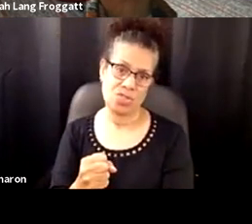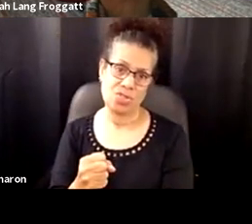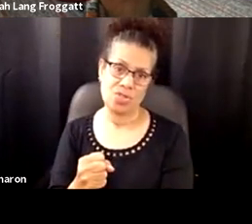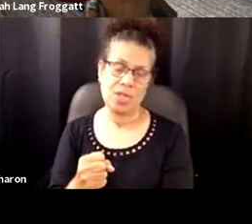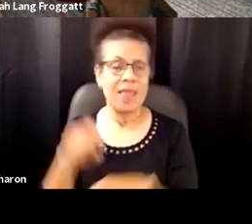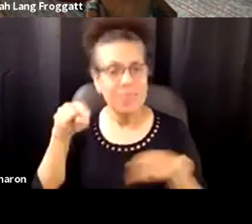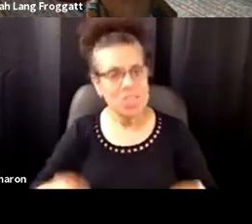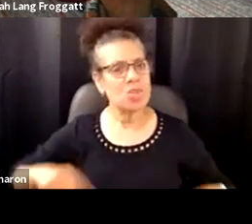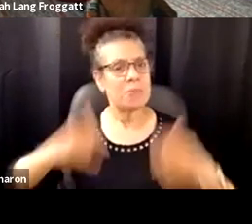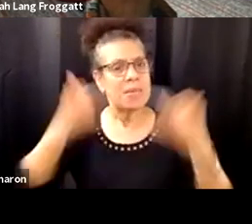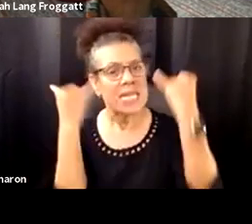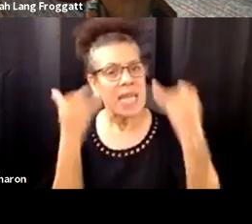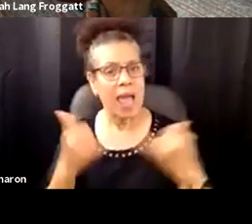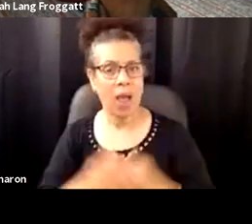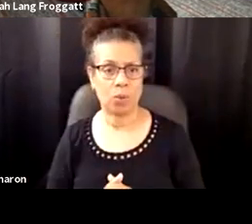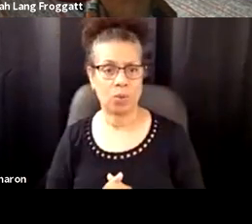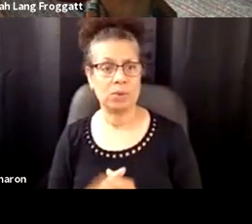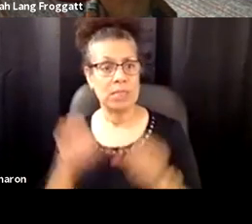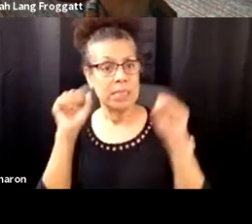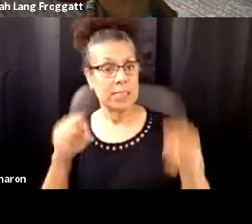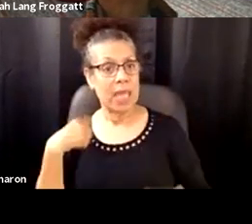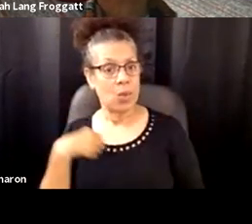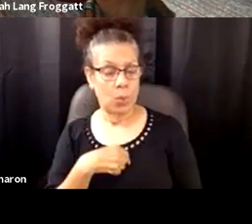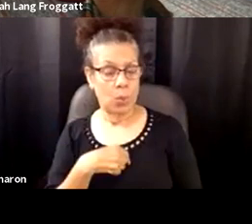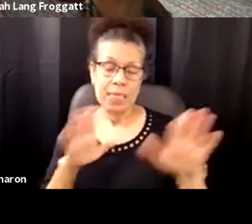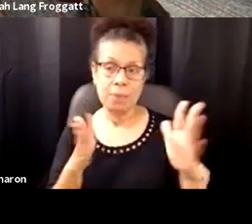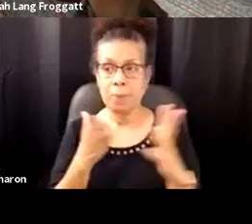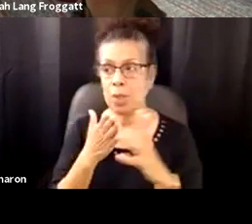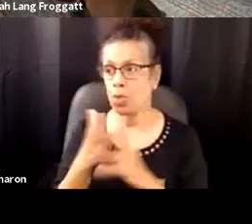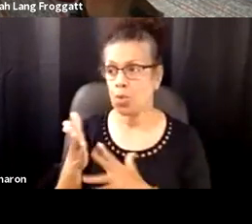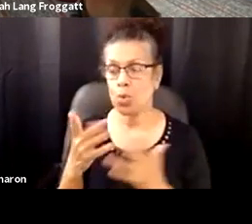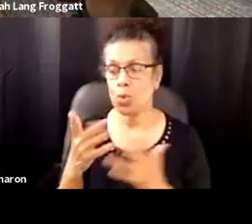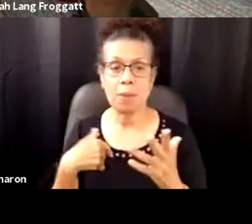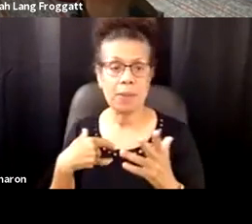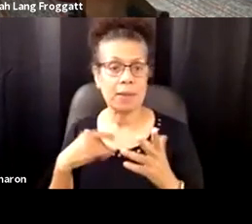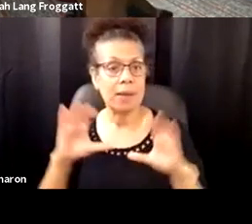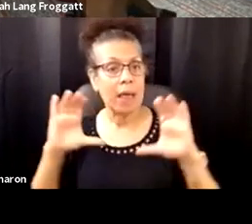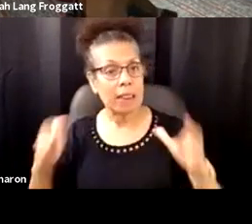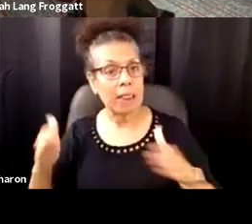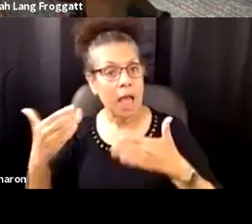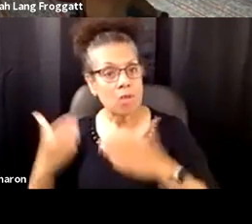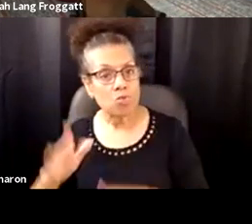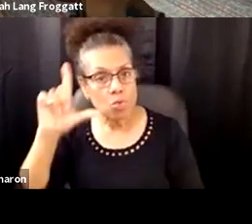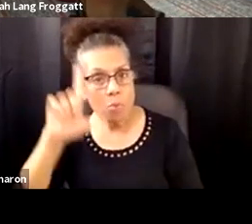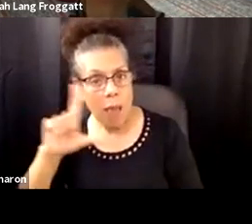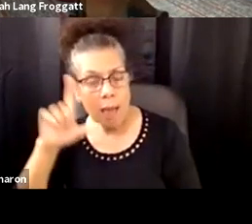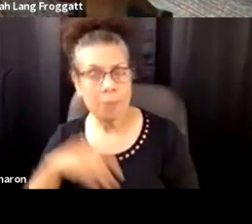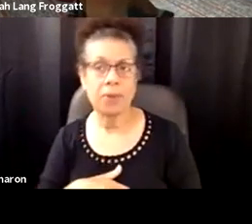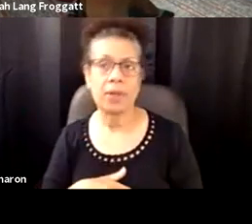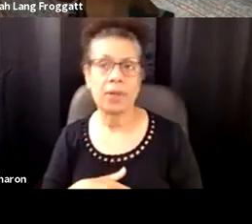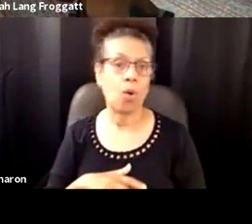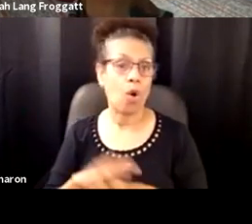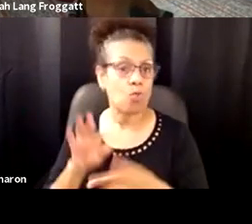center so are there ways that you know again through maybe it is classroom libraries and relationships